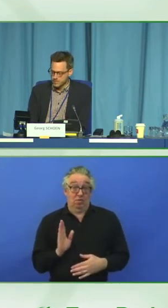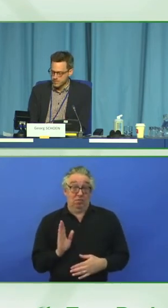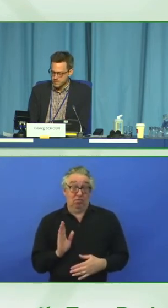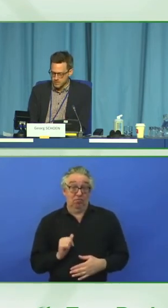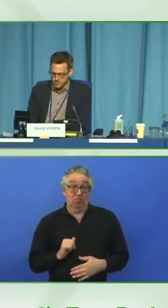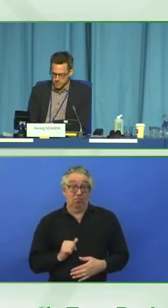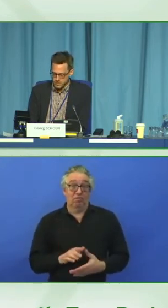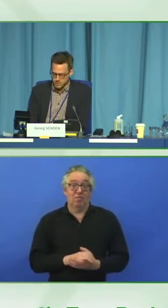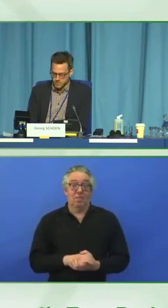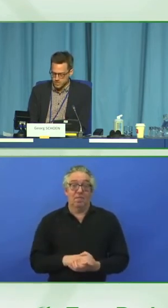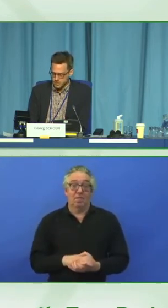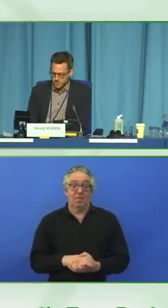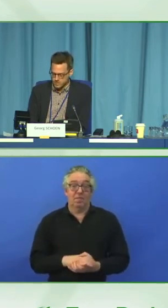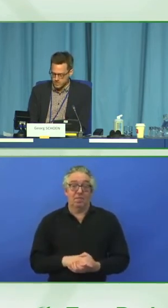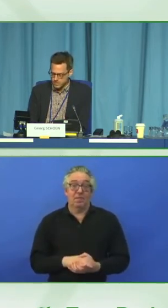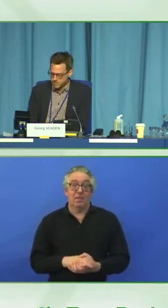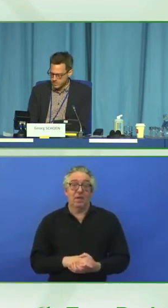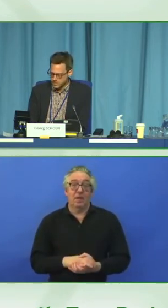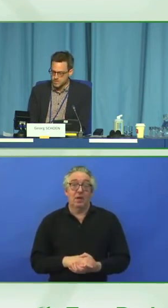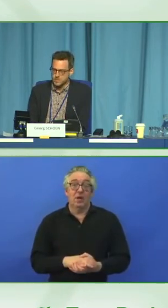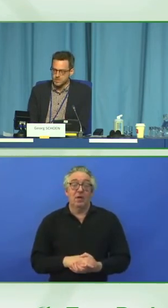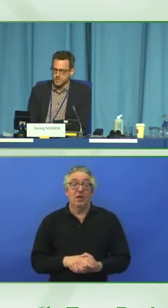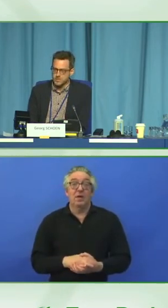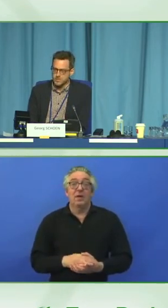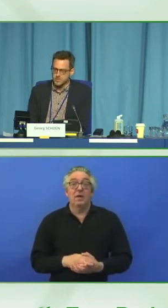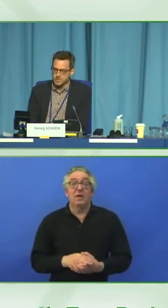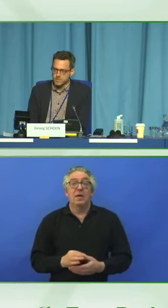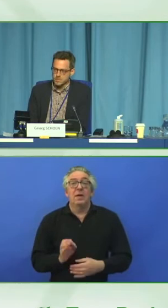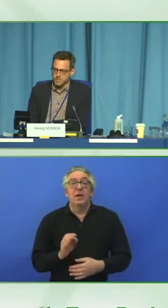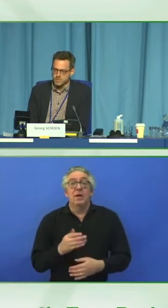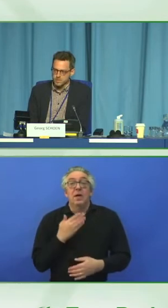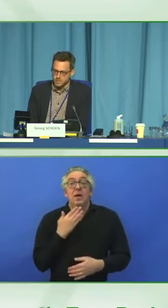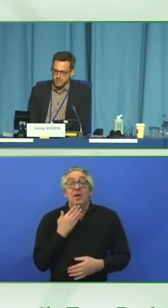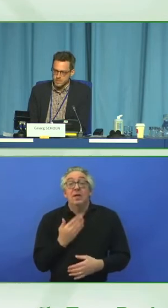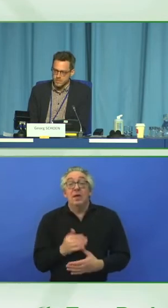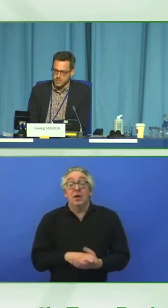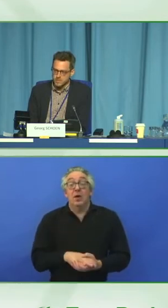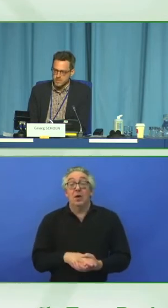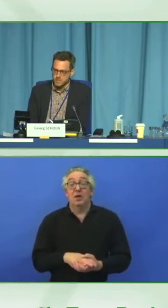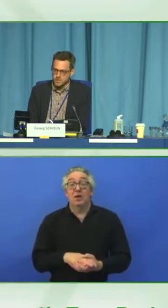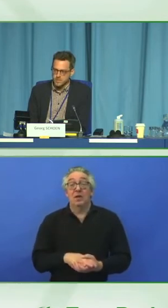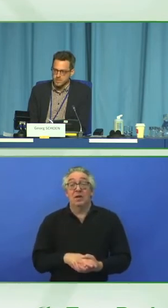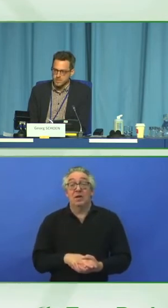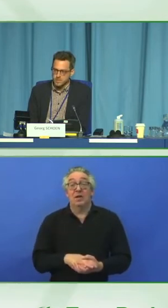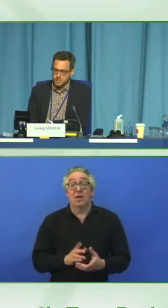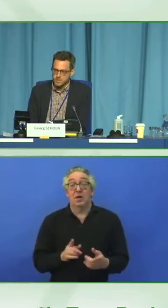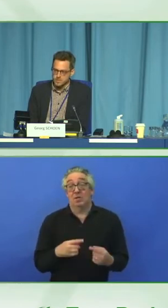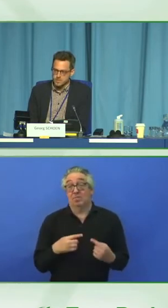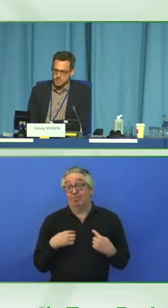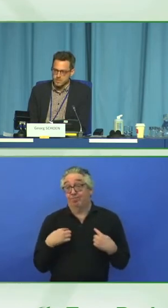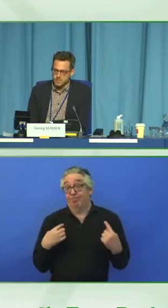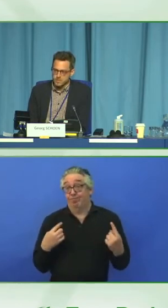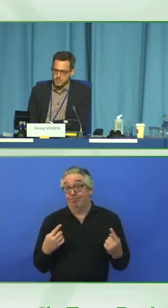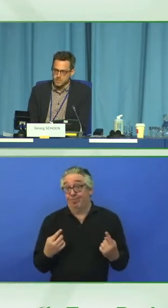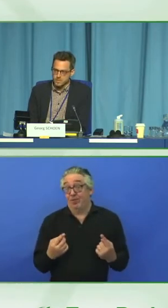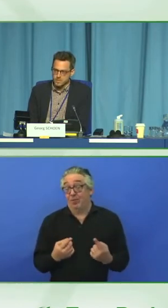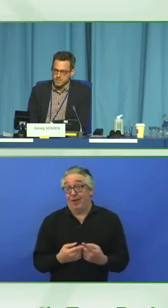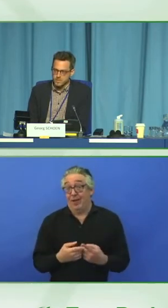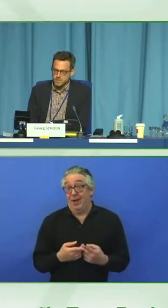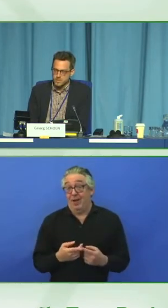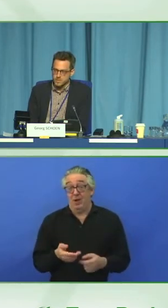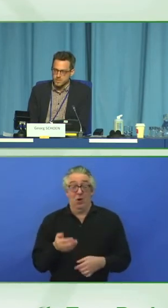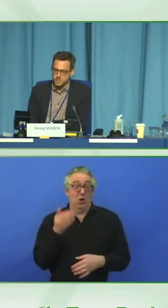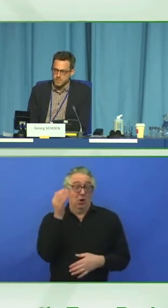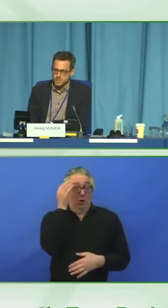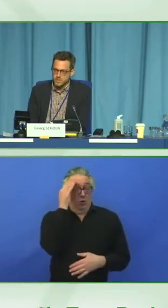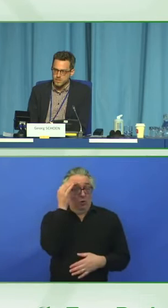Thanks. I think we very early realized that the issues faced by social